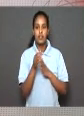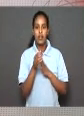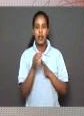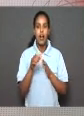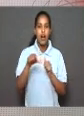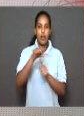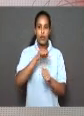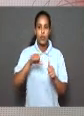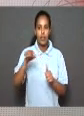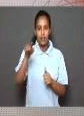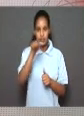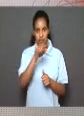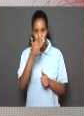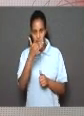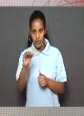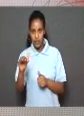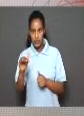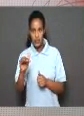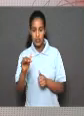in atomic radius,